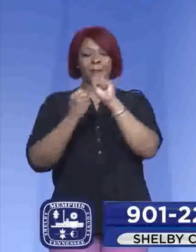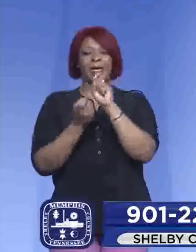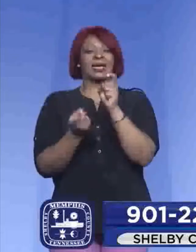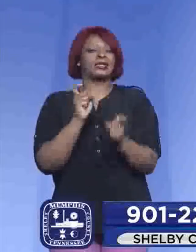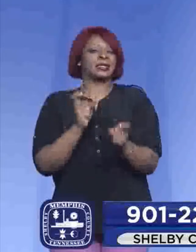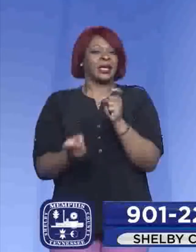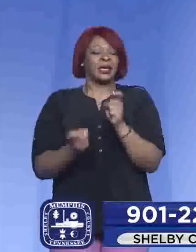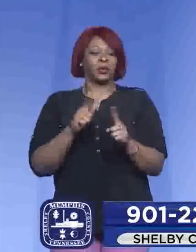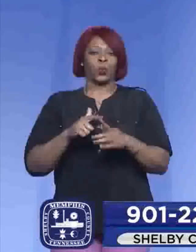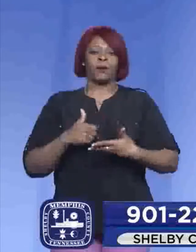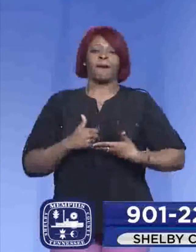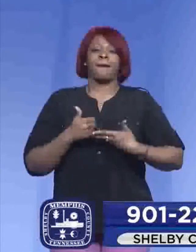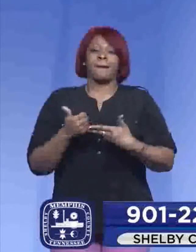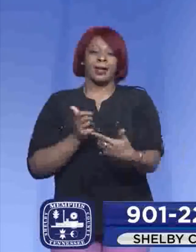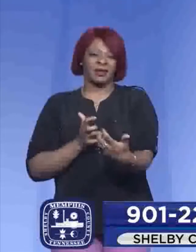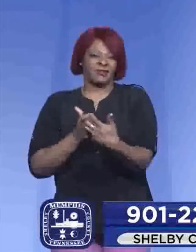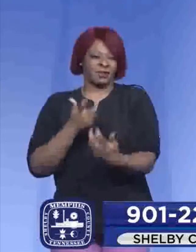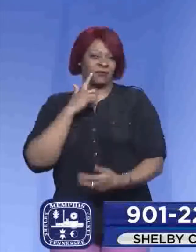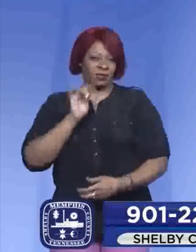adjustments to accommodate that.